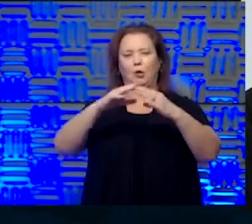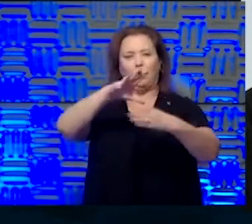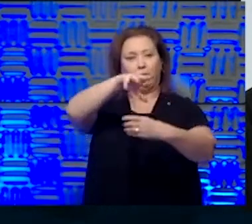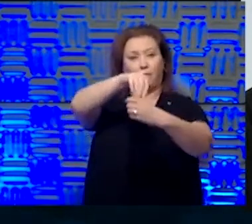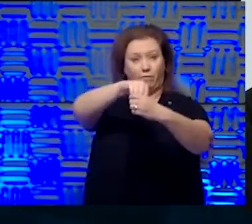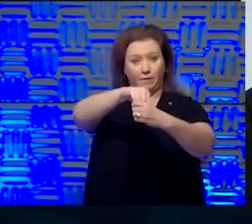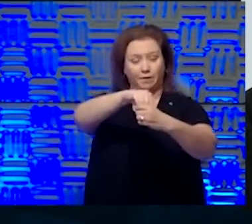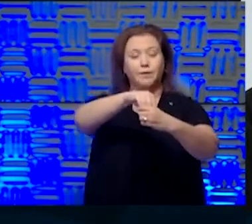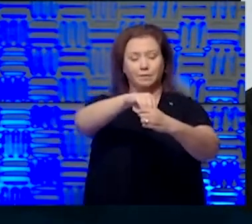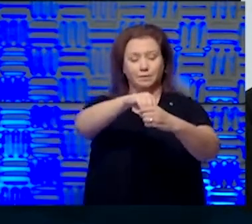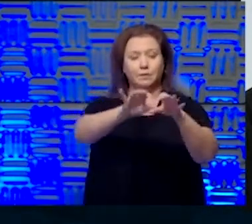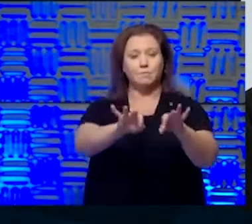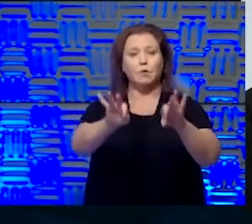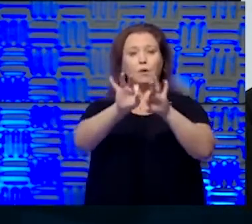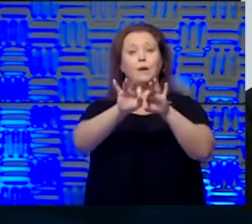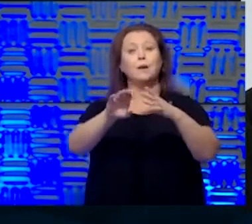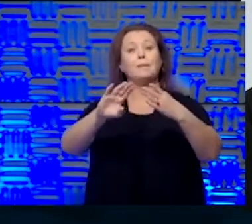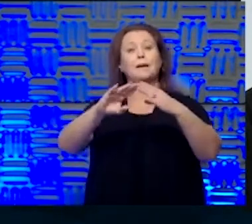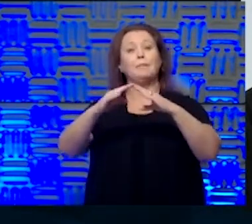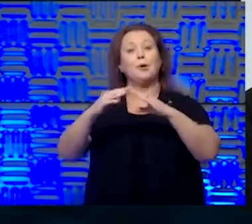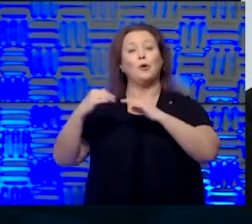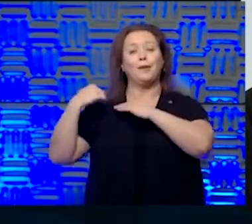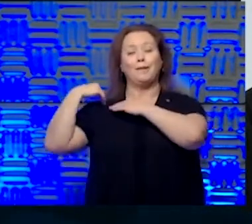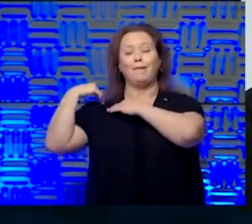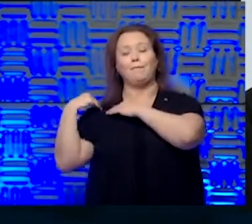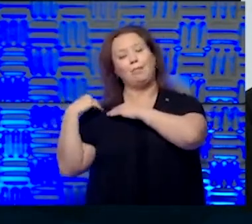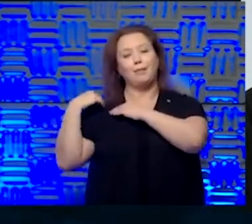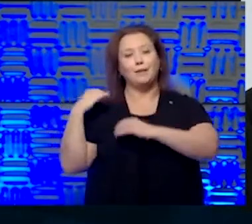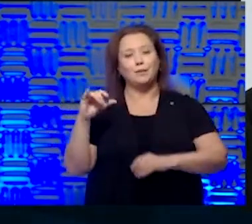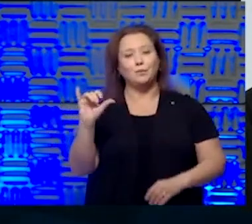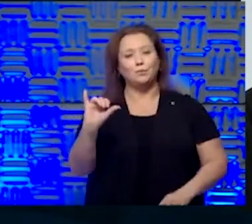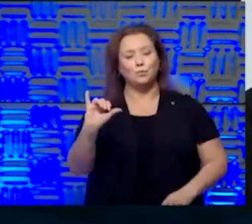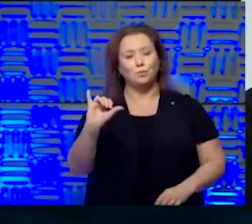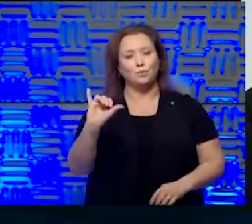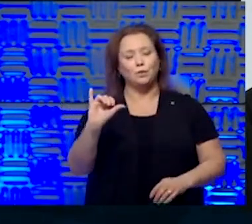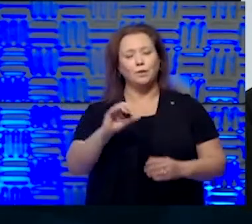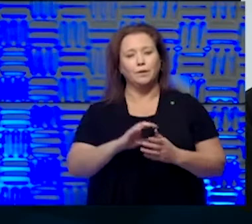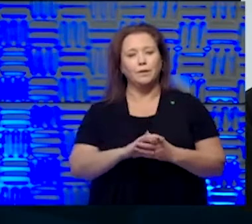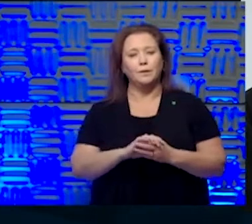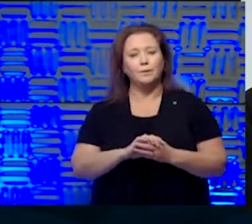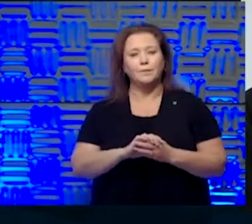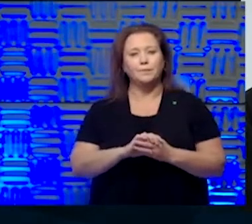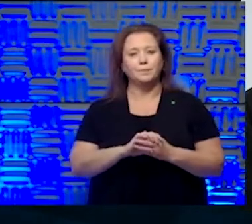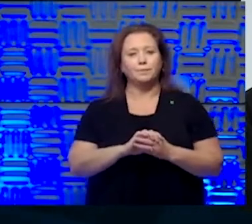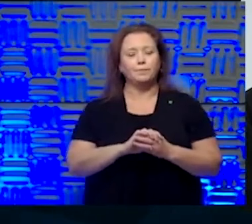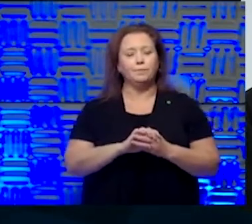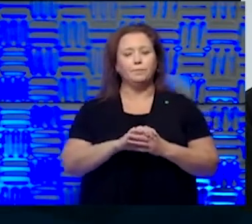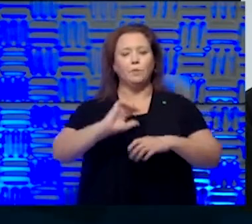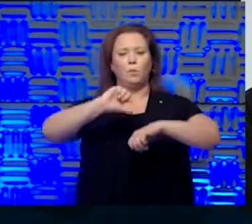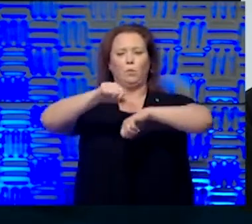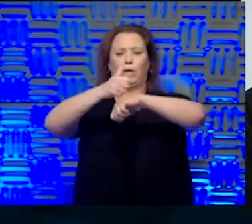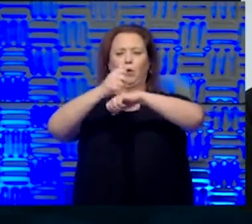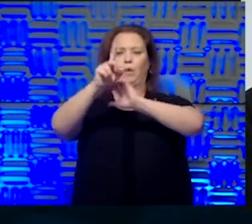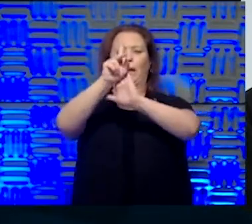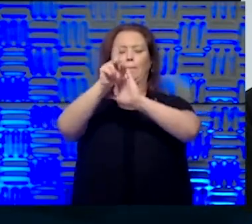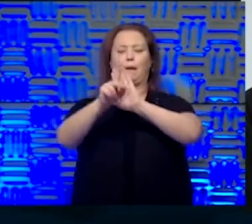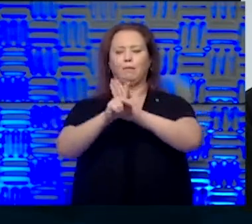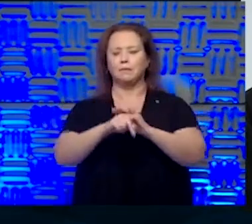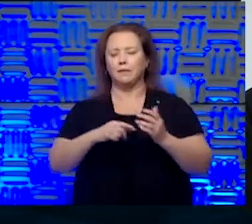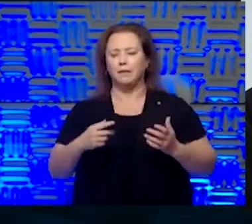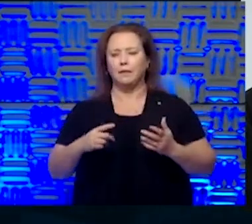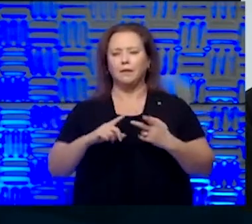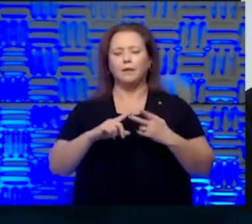certainly community accountability. So when we create policy, when we